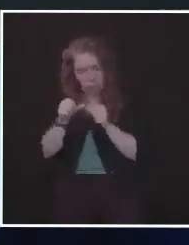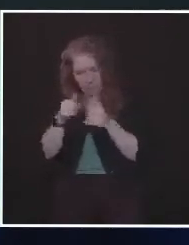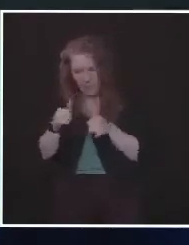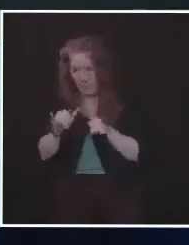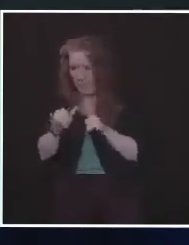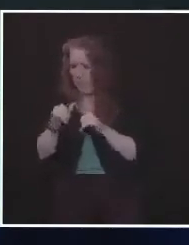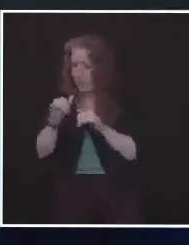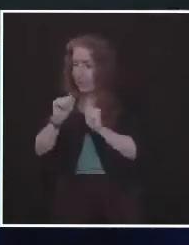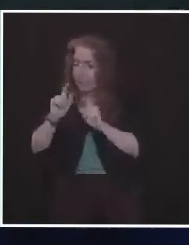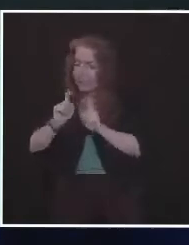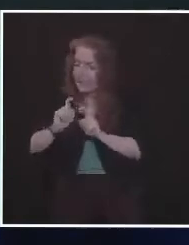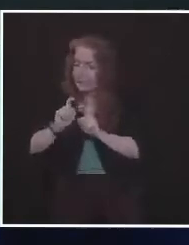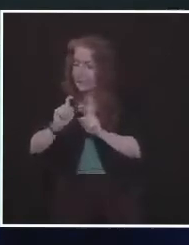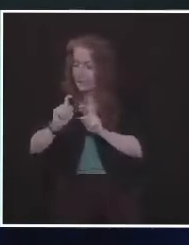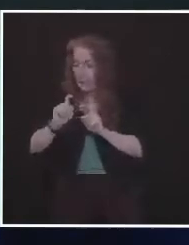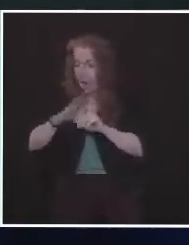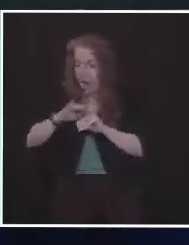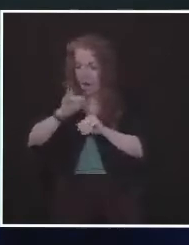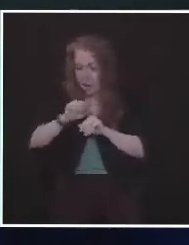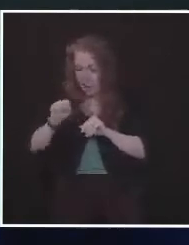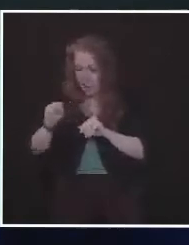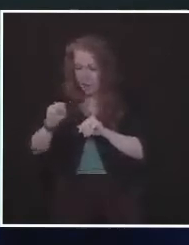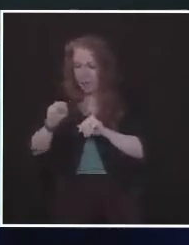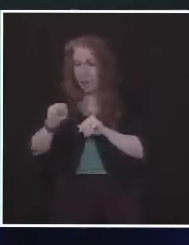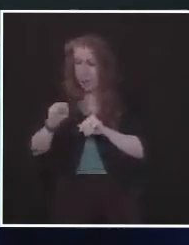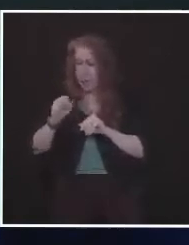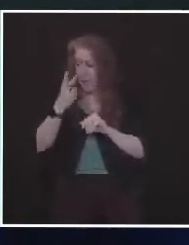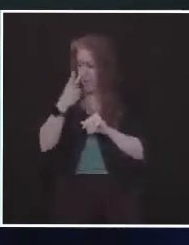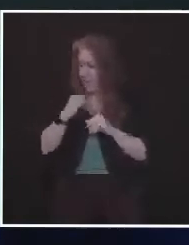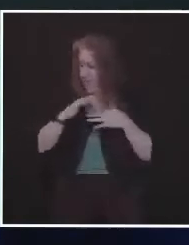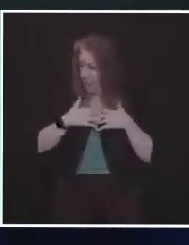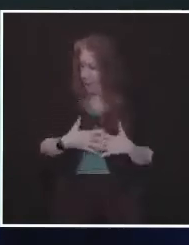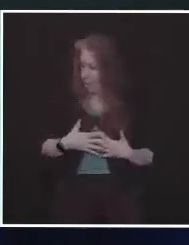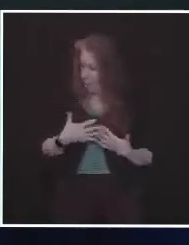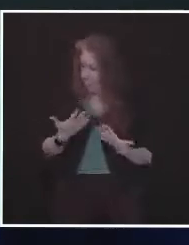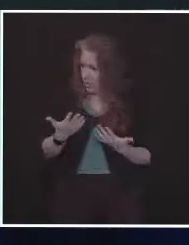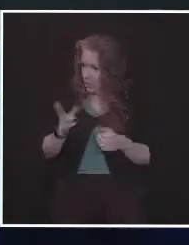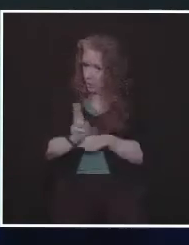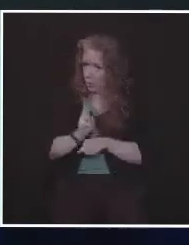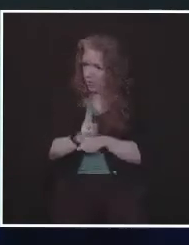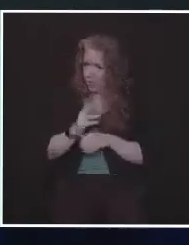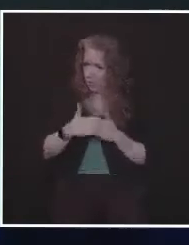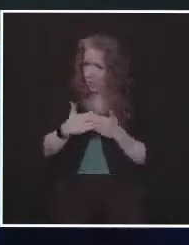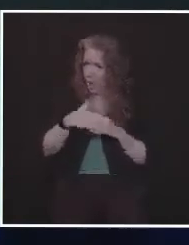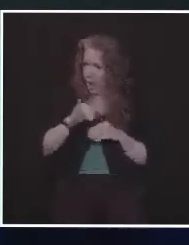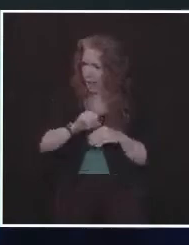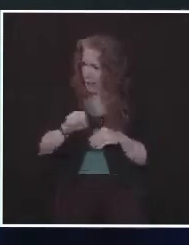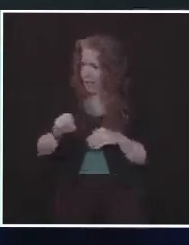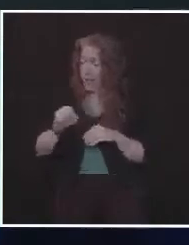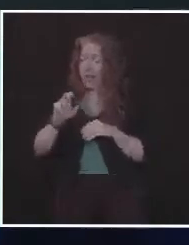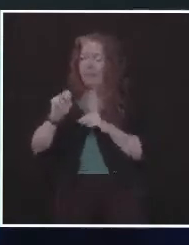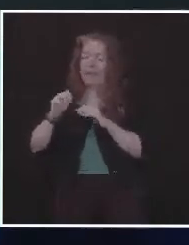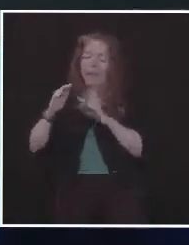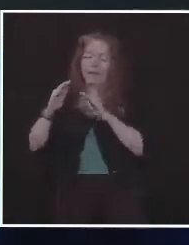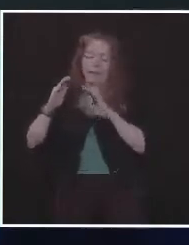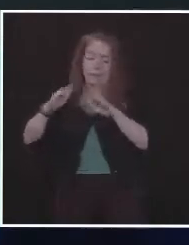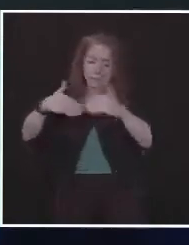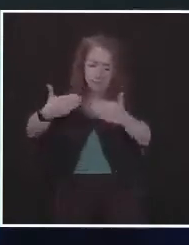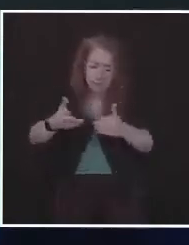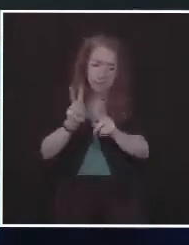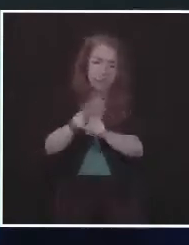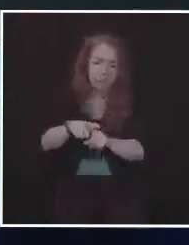ISS, provide utility with that suit on the ISS, and then move on to supporting the